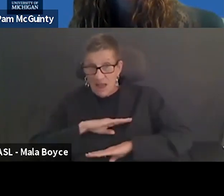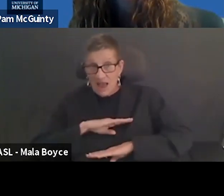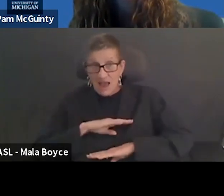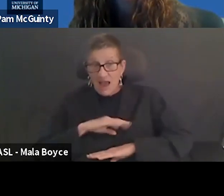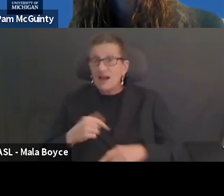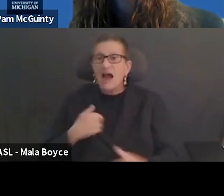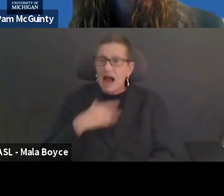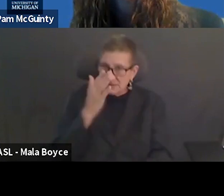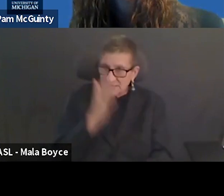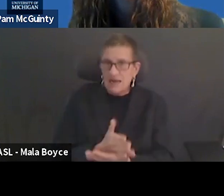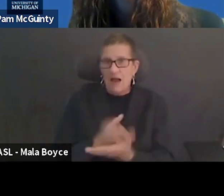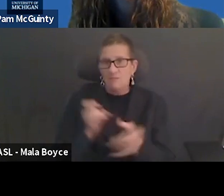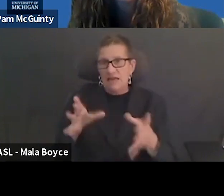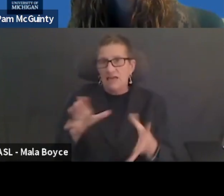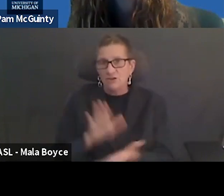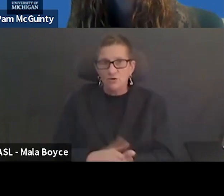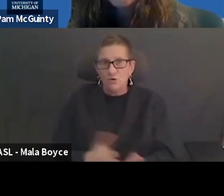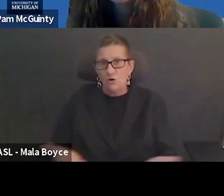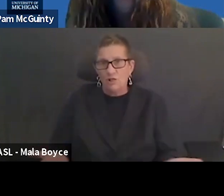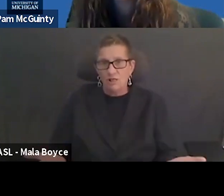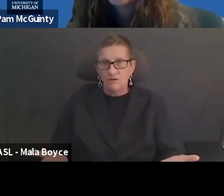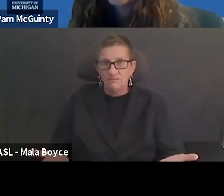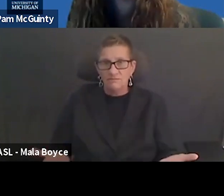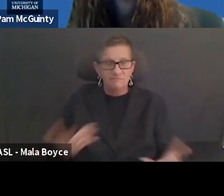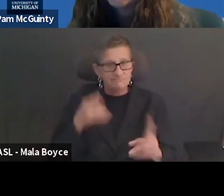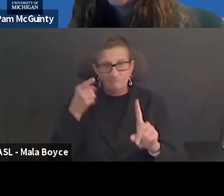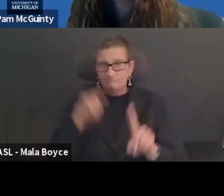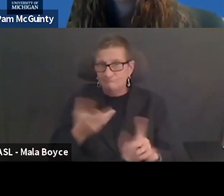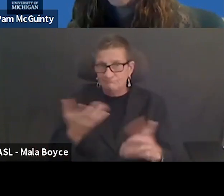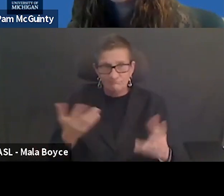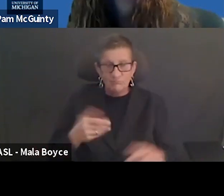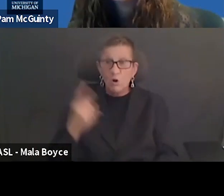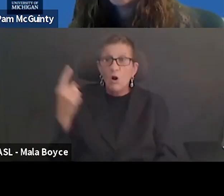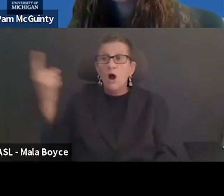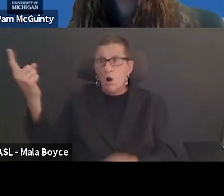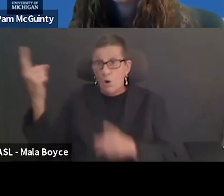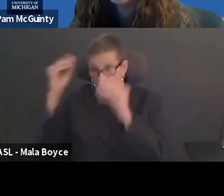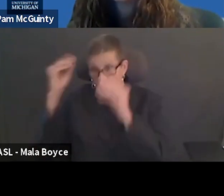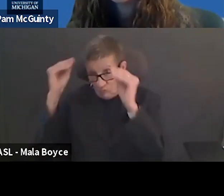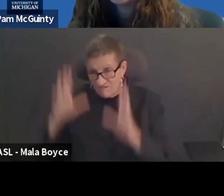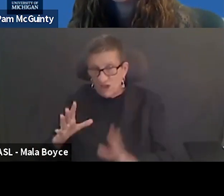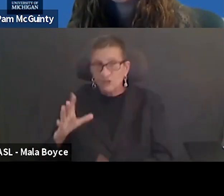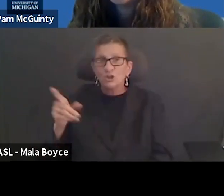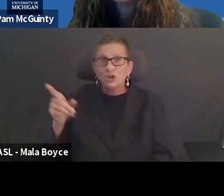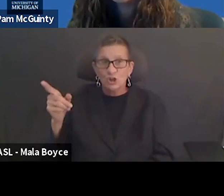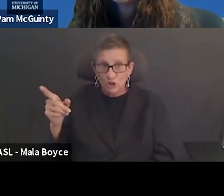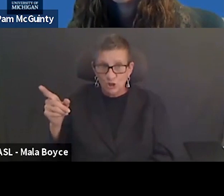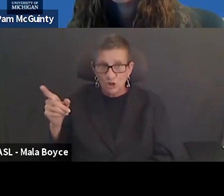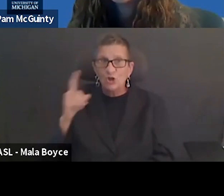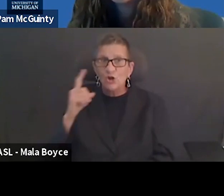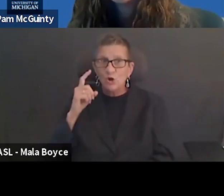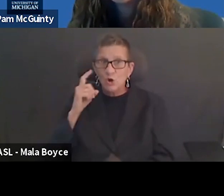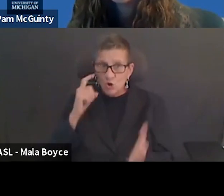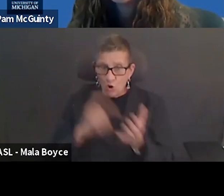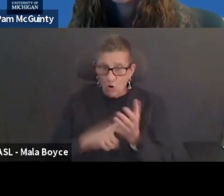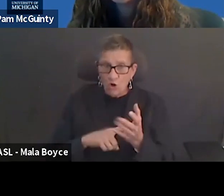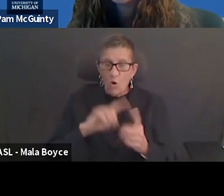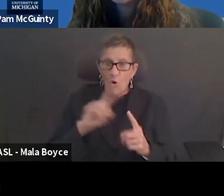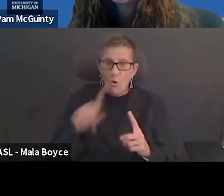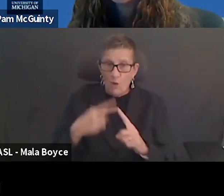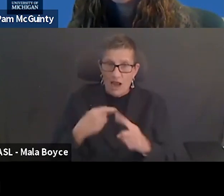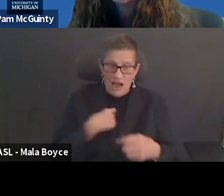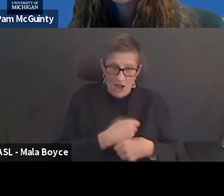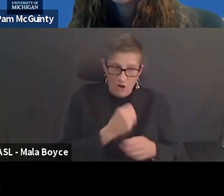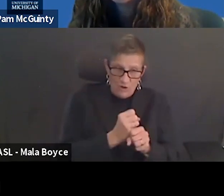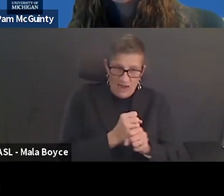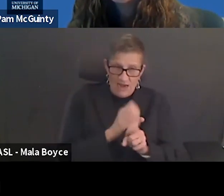school. And as a professor, I've noticed that when I create an environment